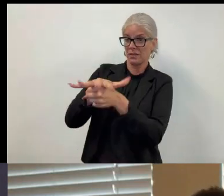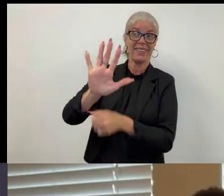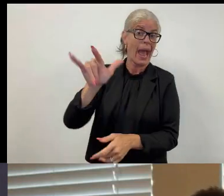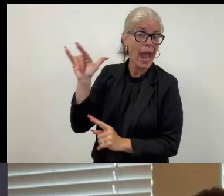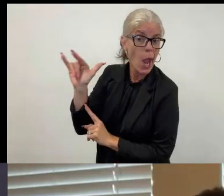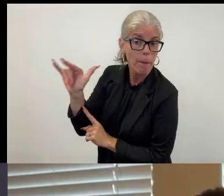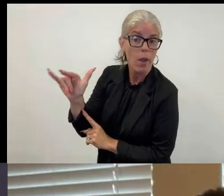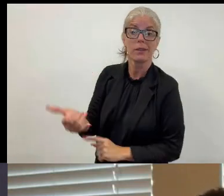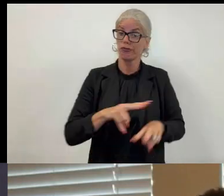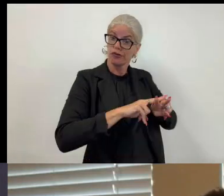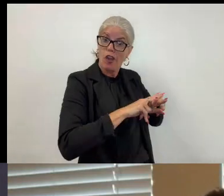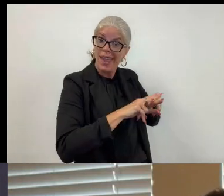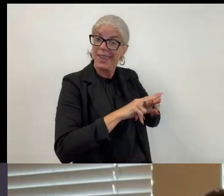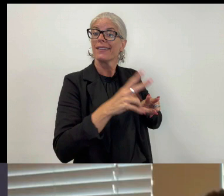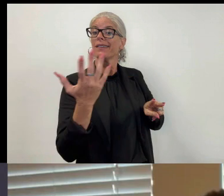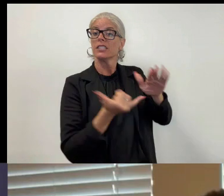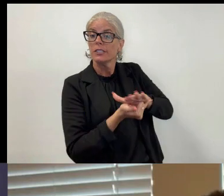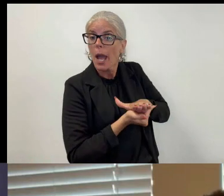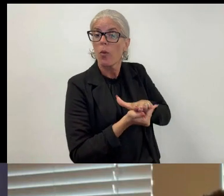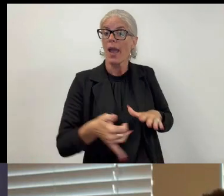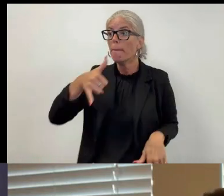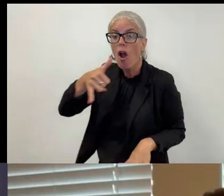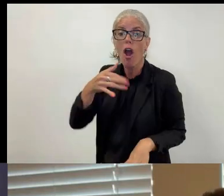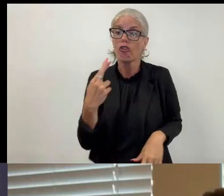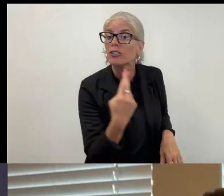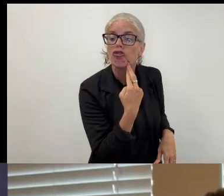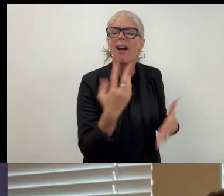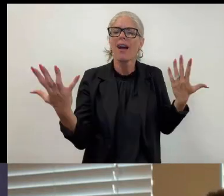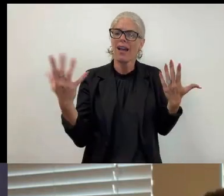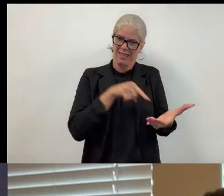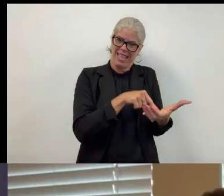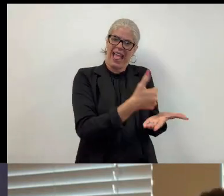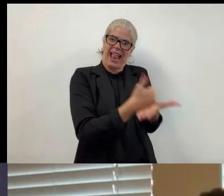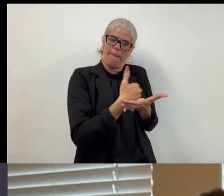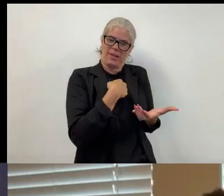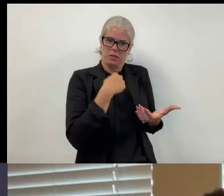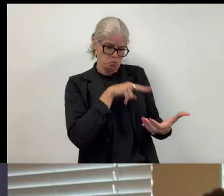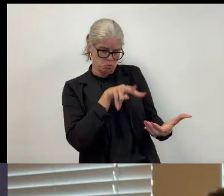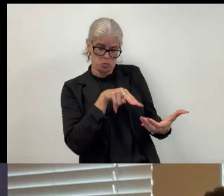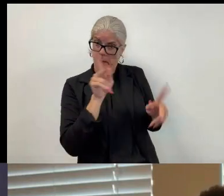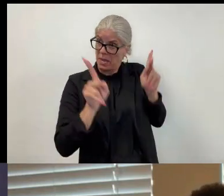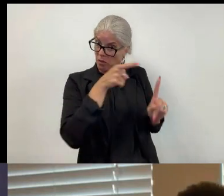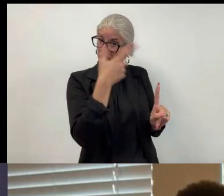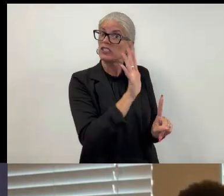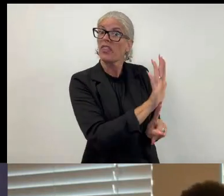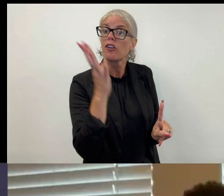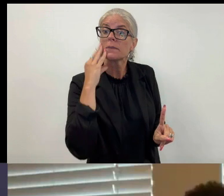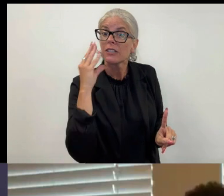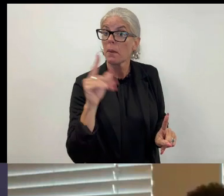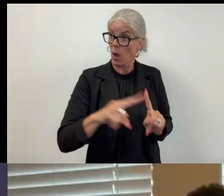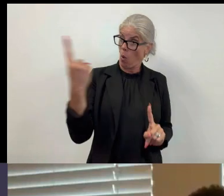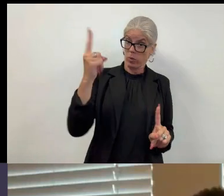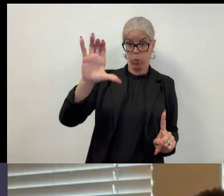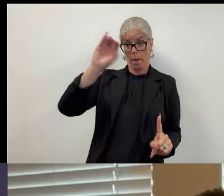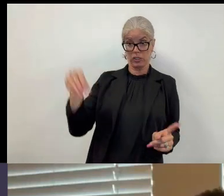or not that particular, airport, train station, restaurant, bar, whatever it is, might be